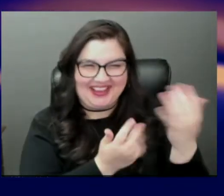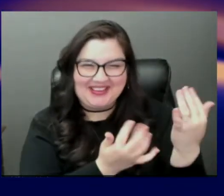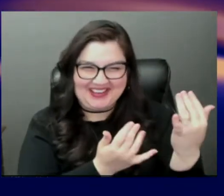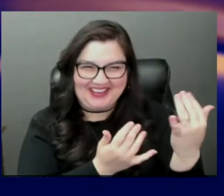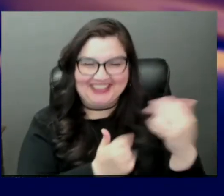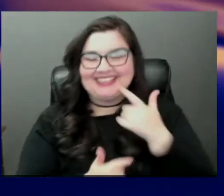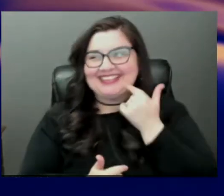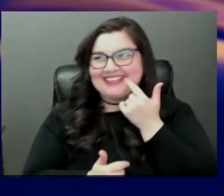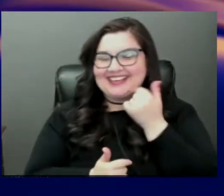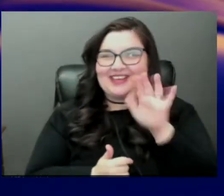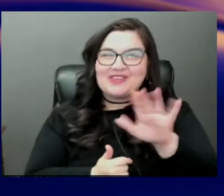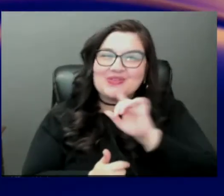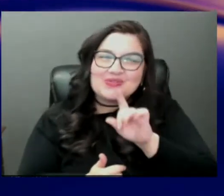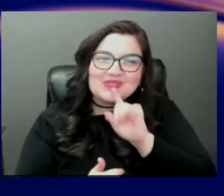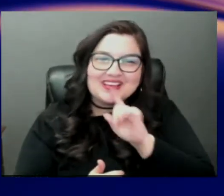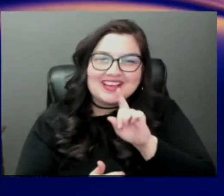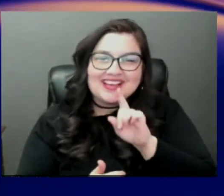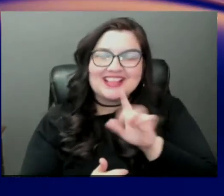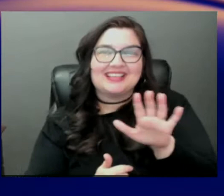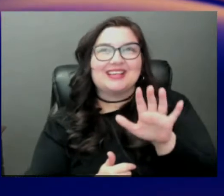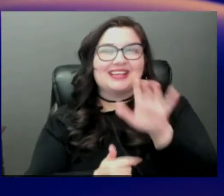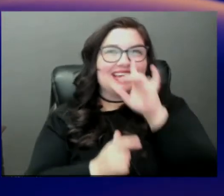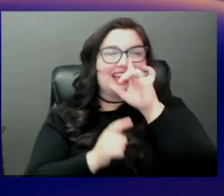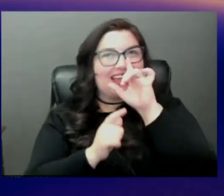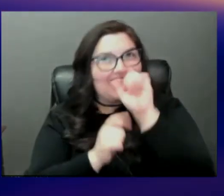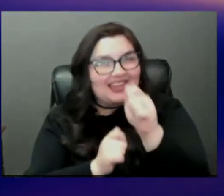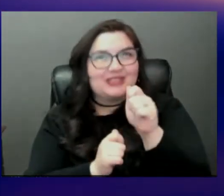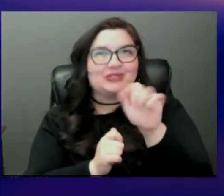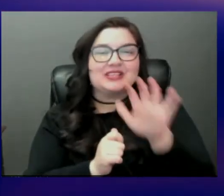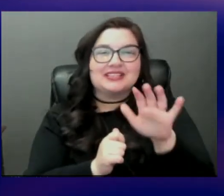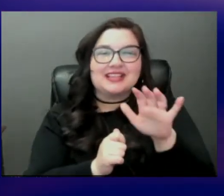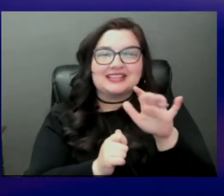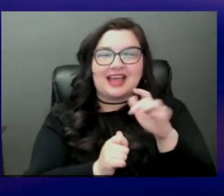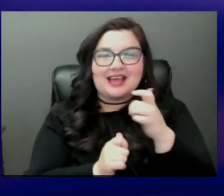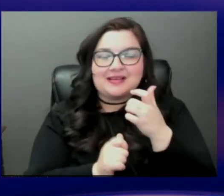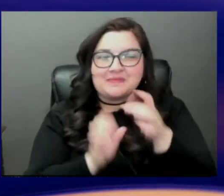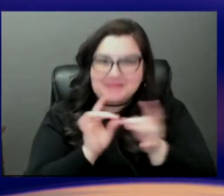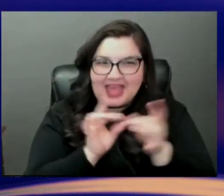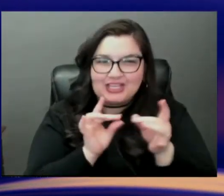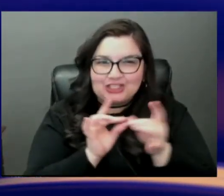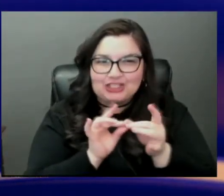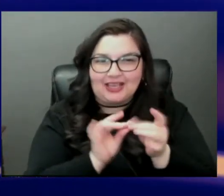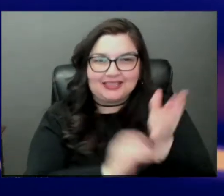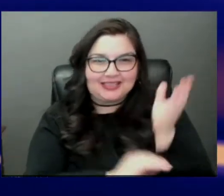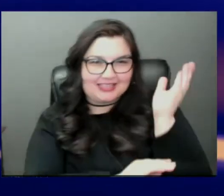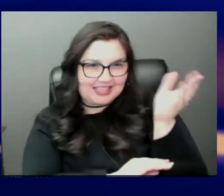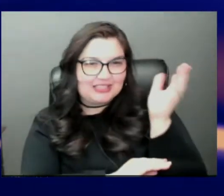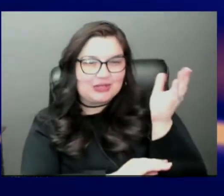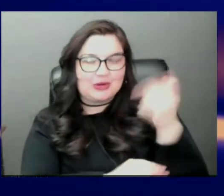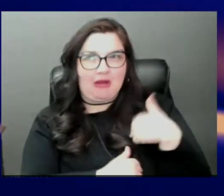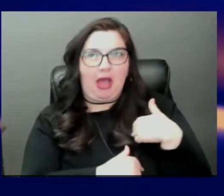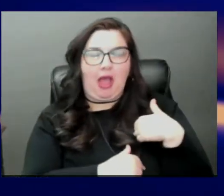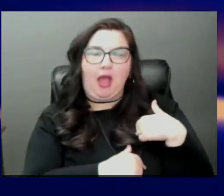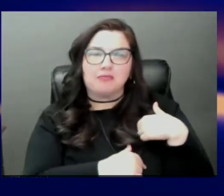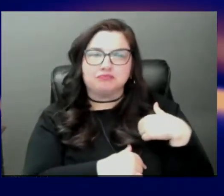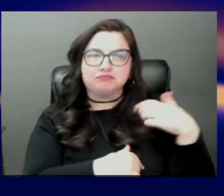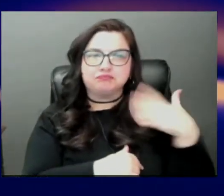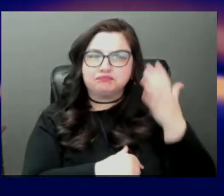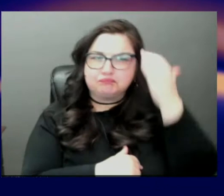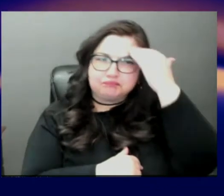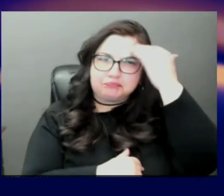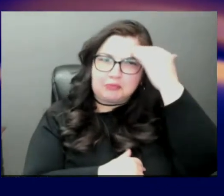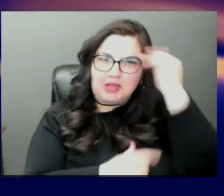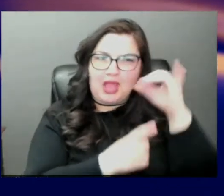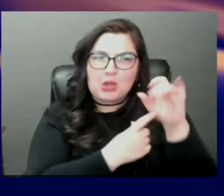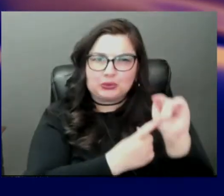Yeah, this is the bit that I find the most interesting. Like I mentioned in the keynote recap, right? It's I'm used to IoT from the point of view of little devices, but